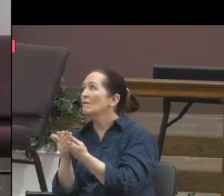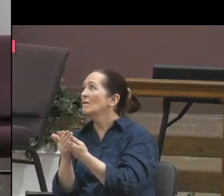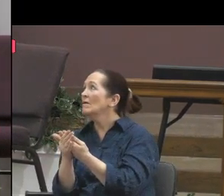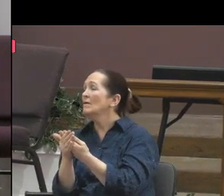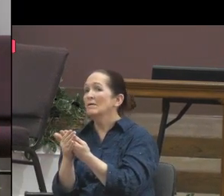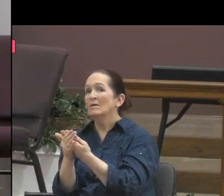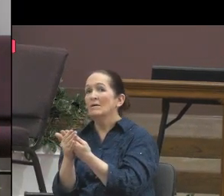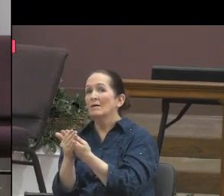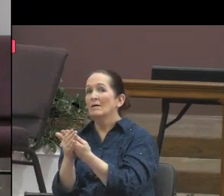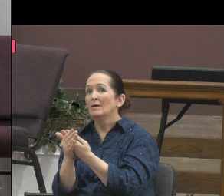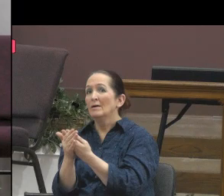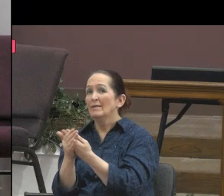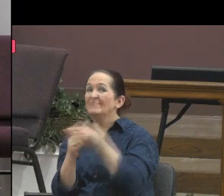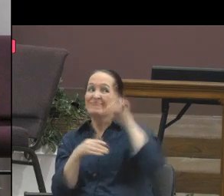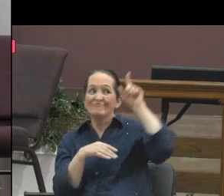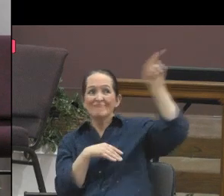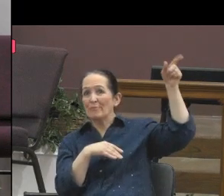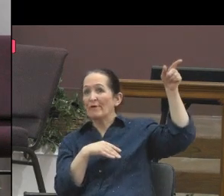that are out there